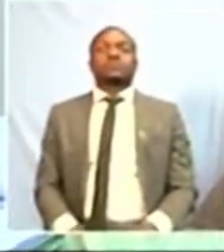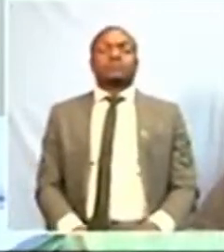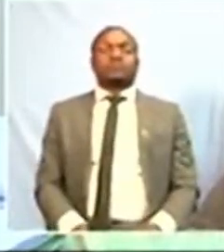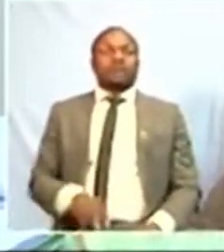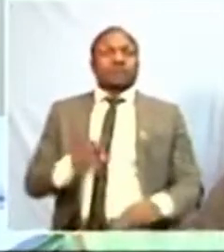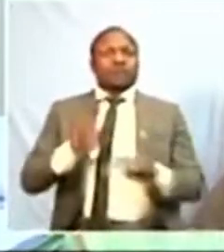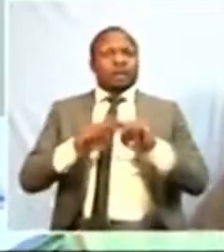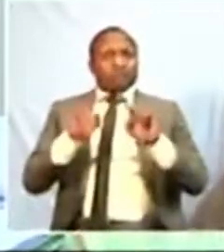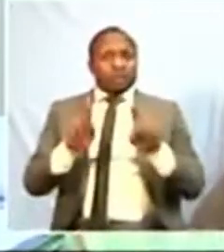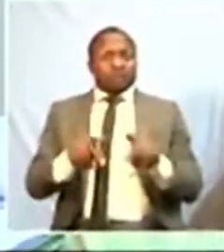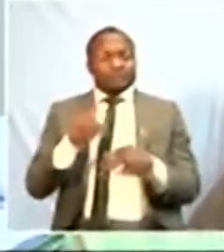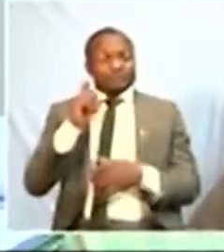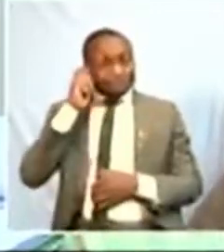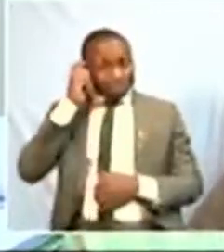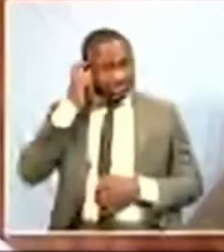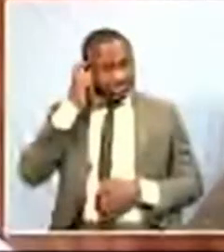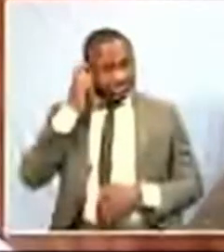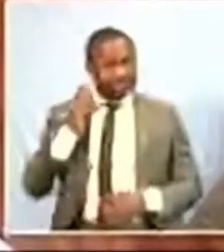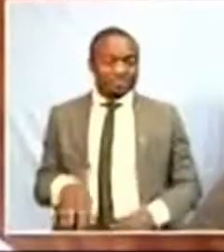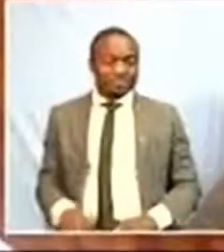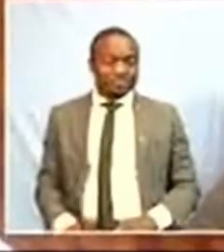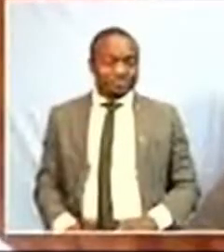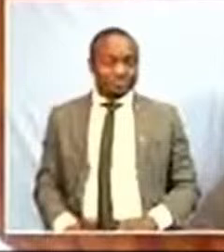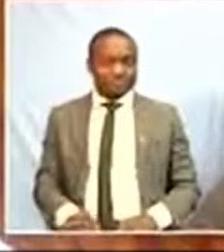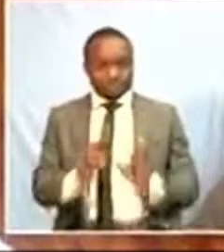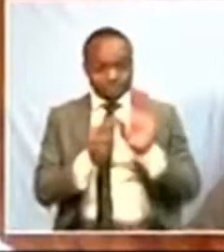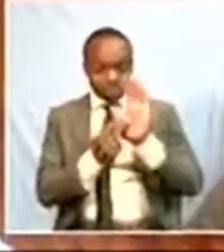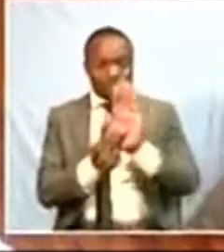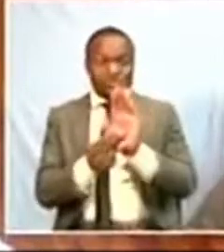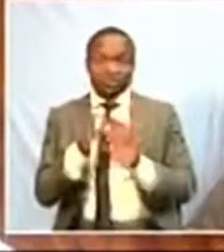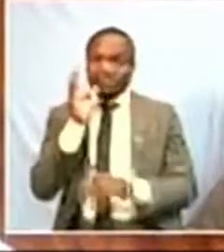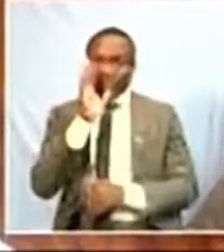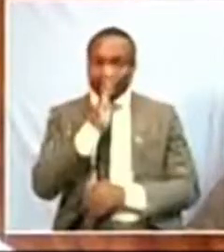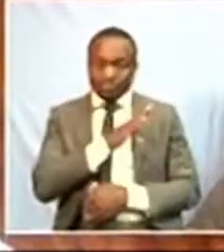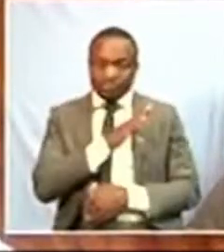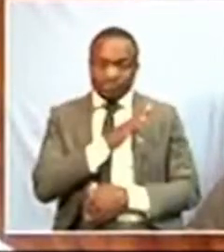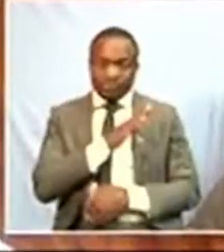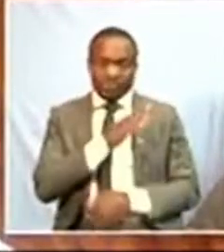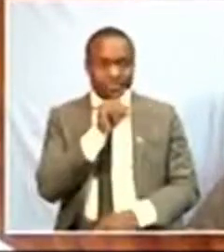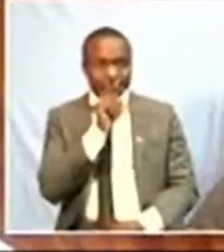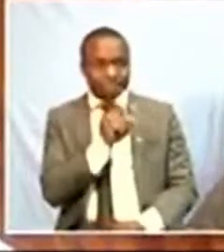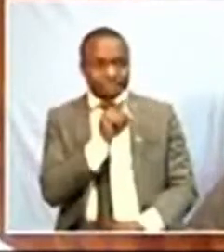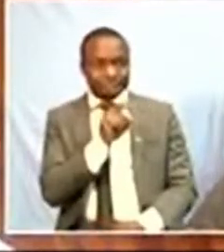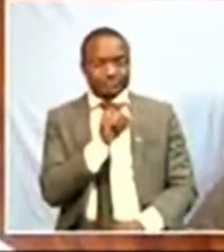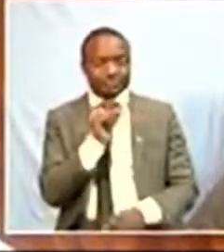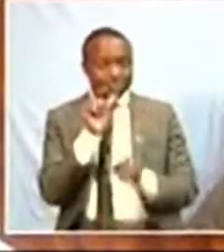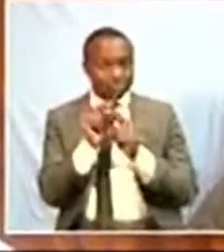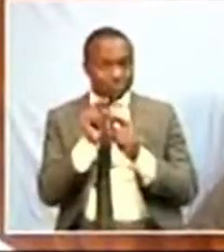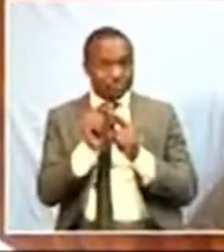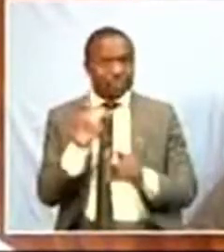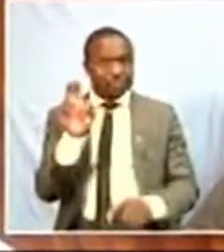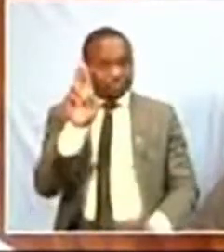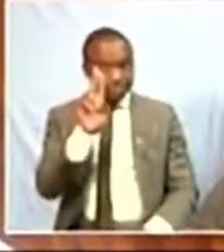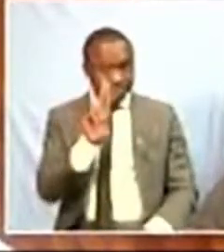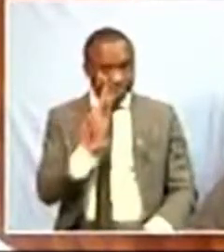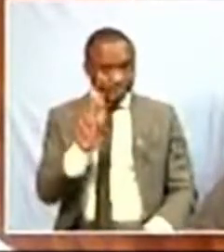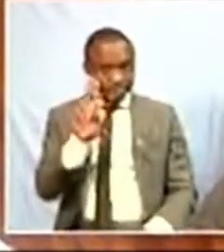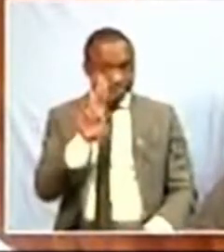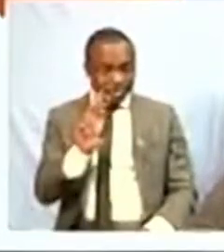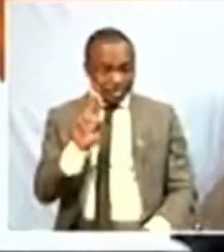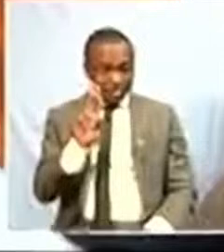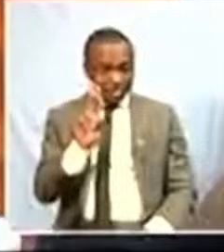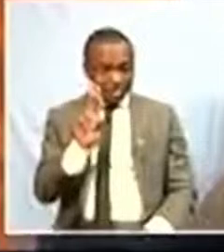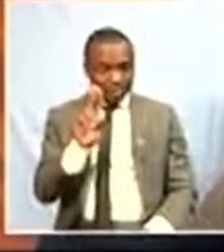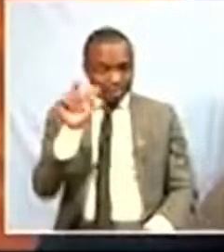Yes, Chair. I think we did indicate that that is a word which is used on a